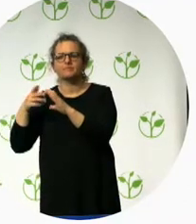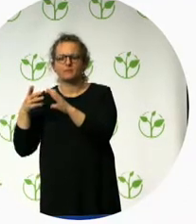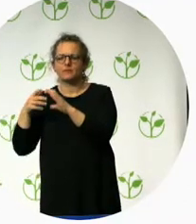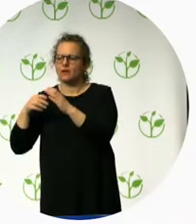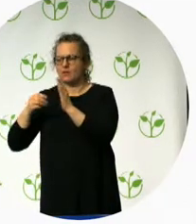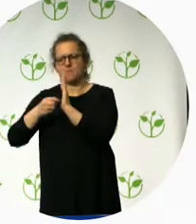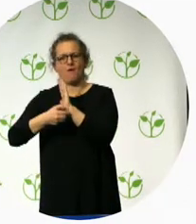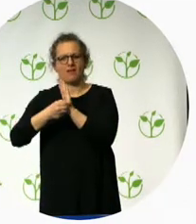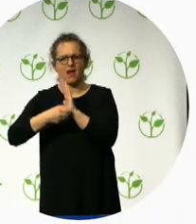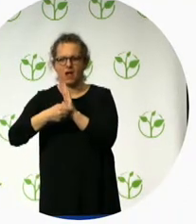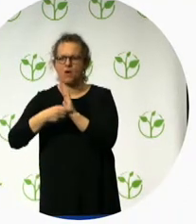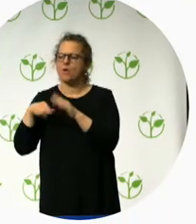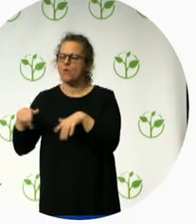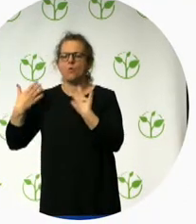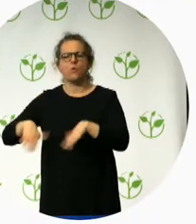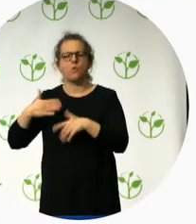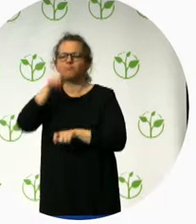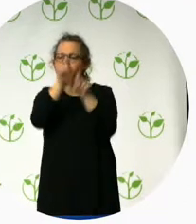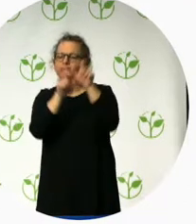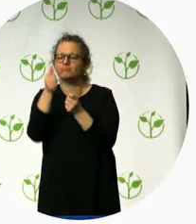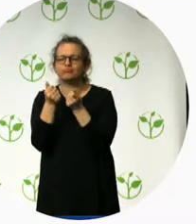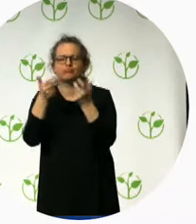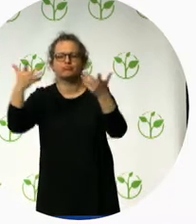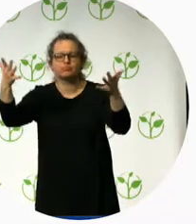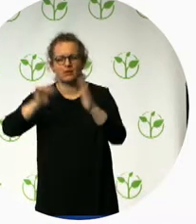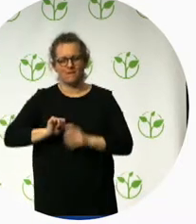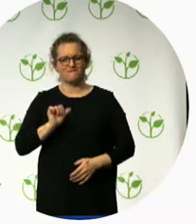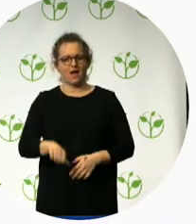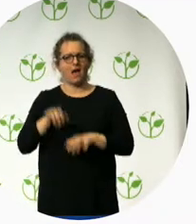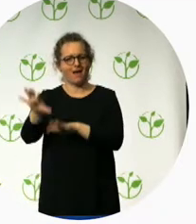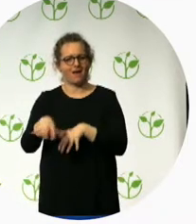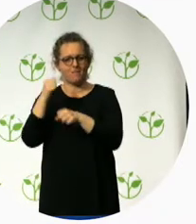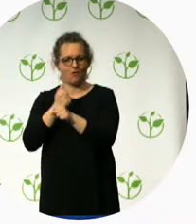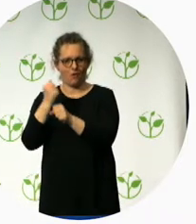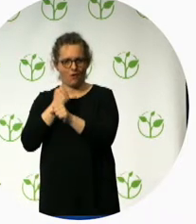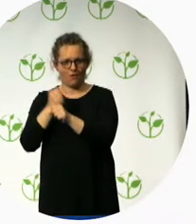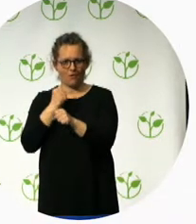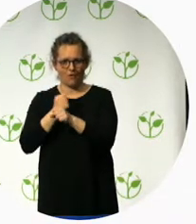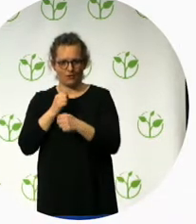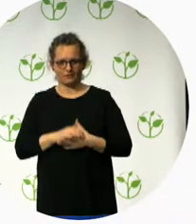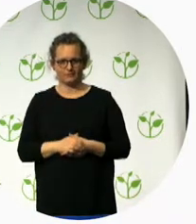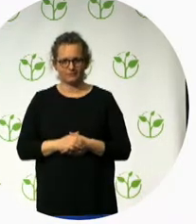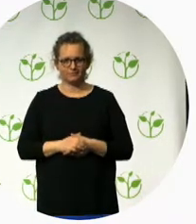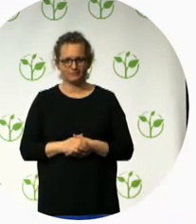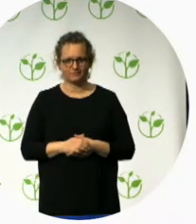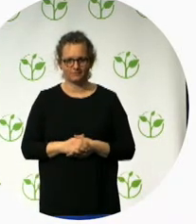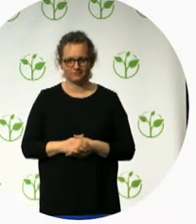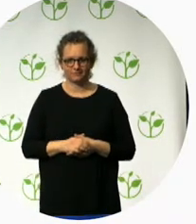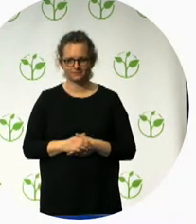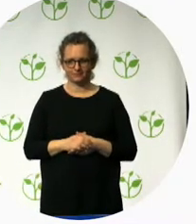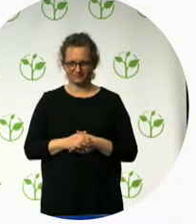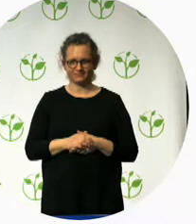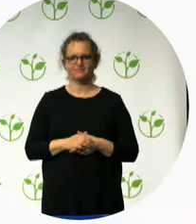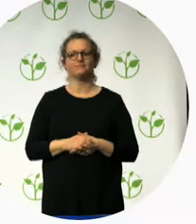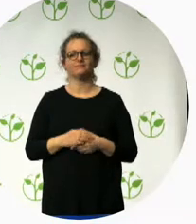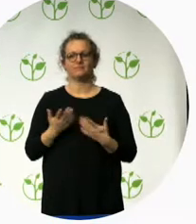How do I go with this? The green one, okay, sorry. So he